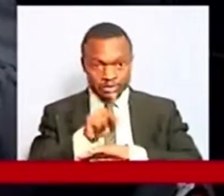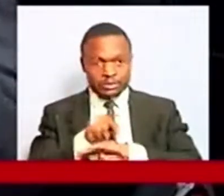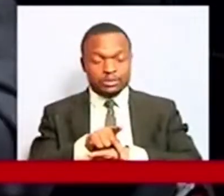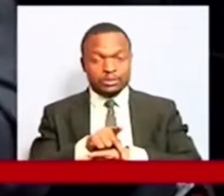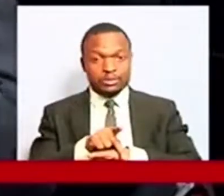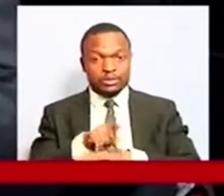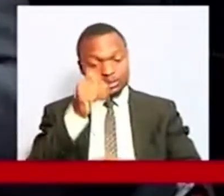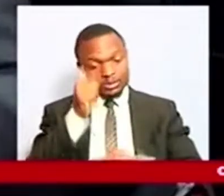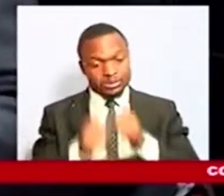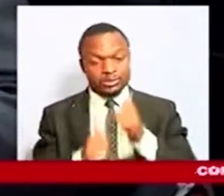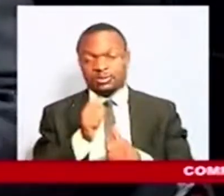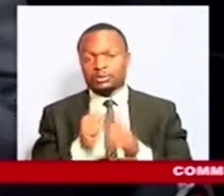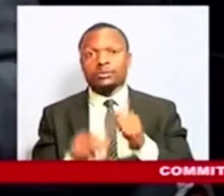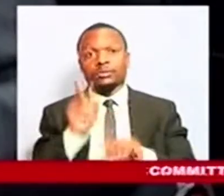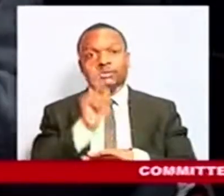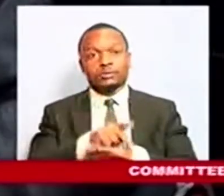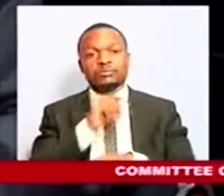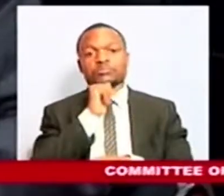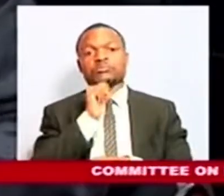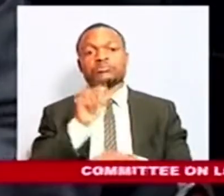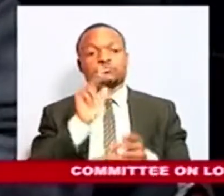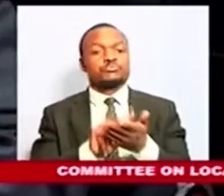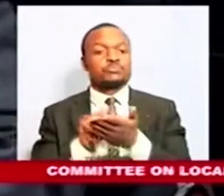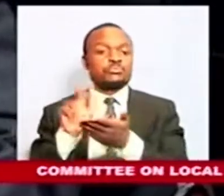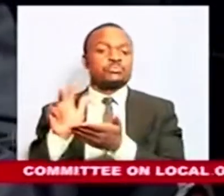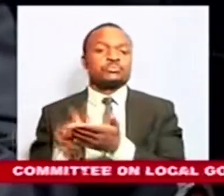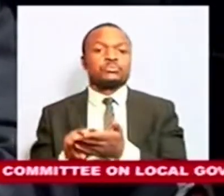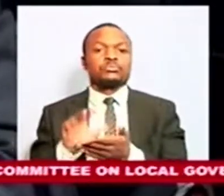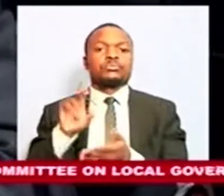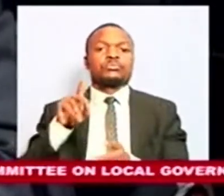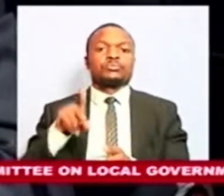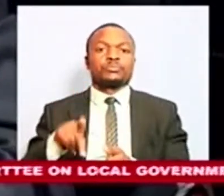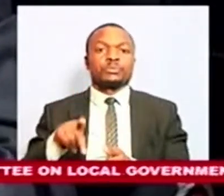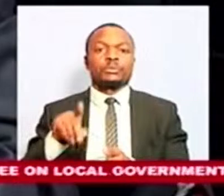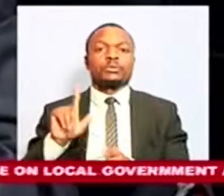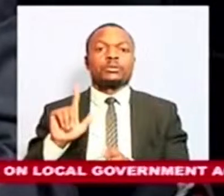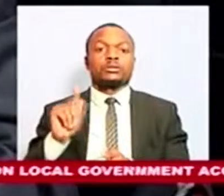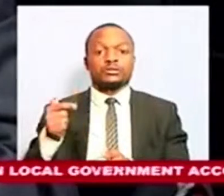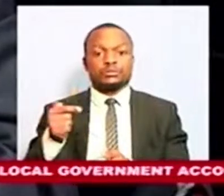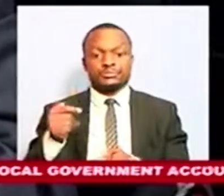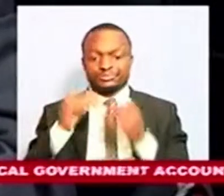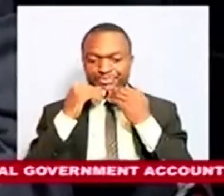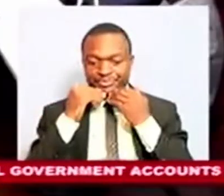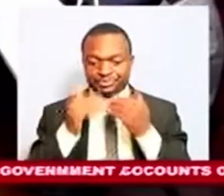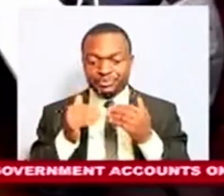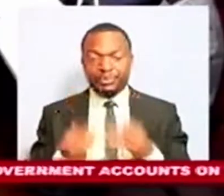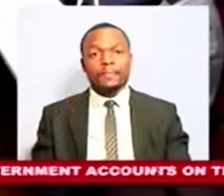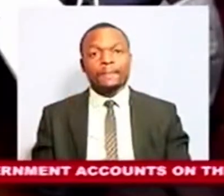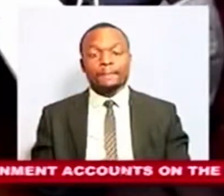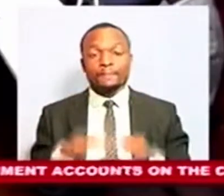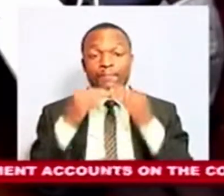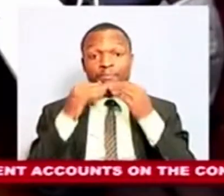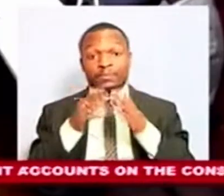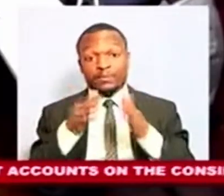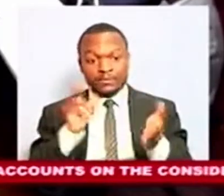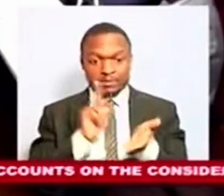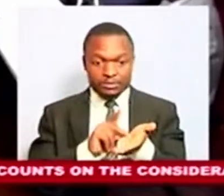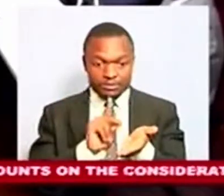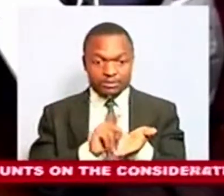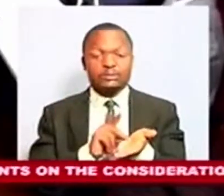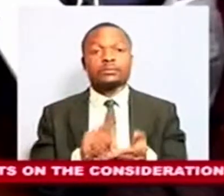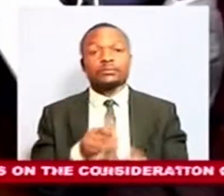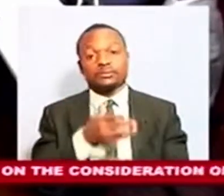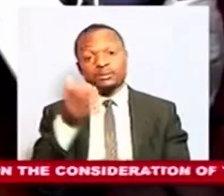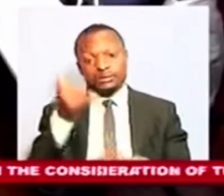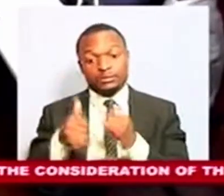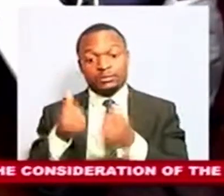of which projects are not approved by PLGO. Thank you. Thank you very much, Doc. Unfortunately, that